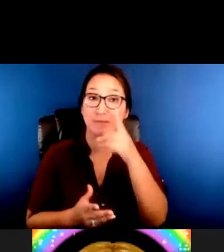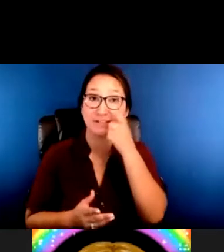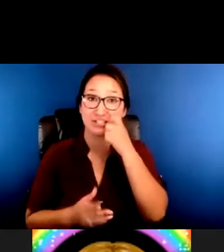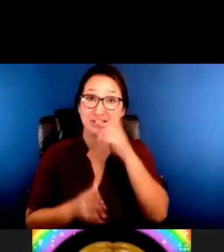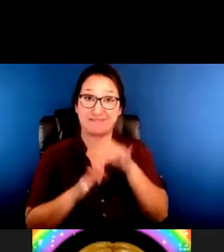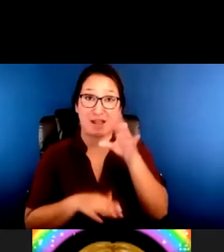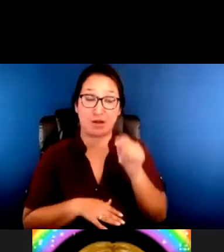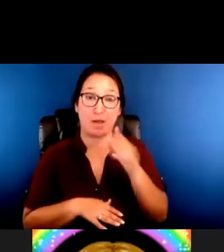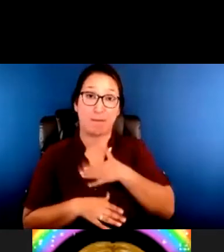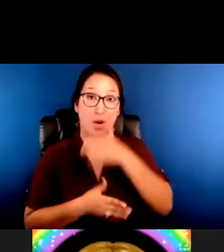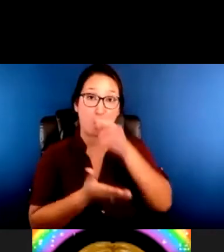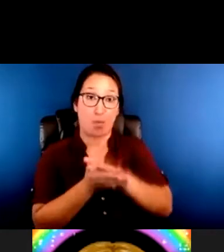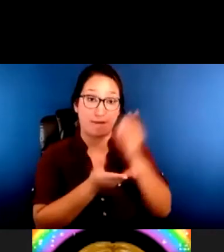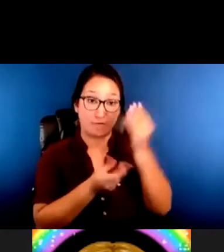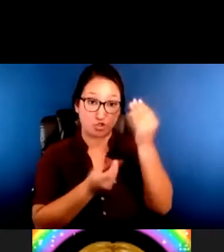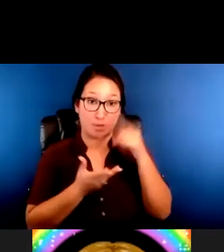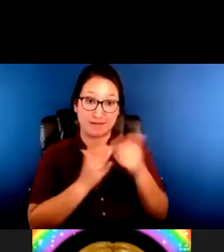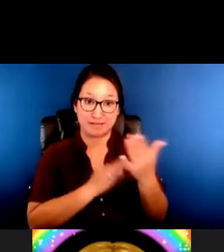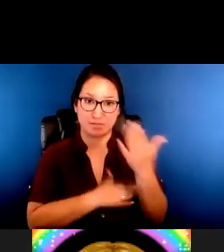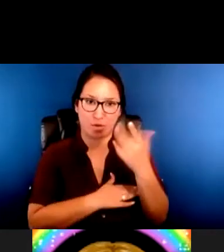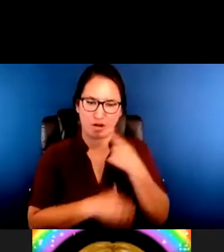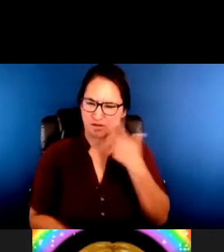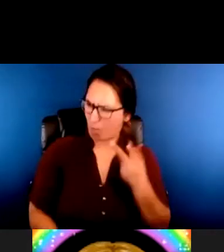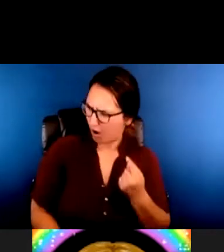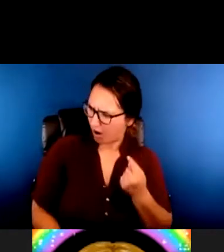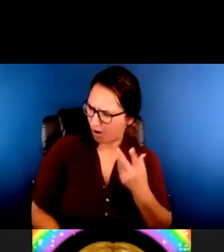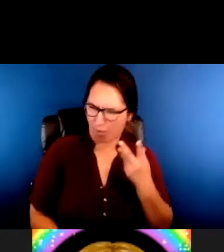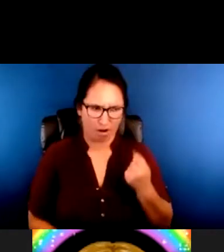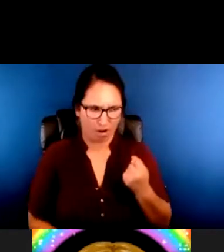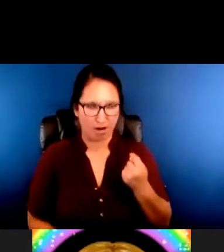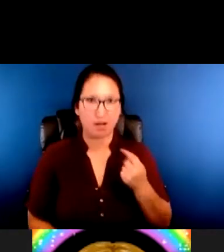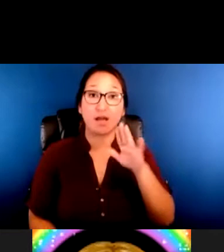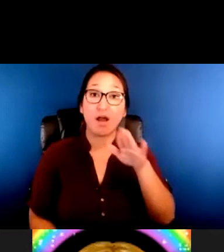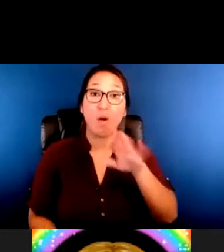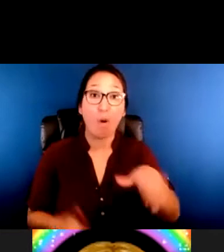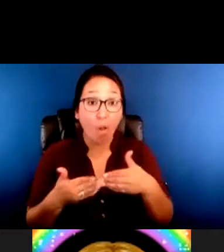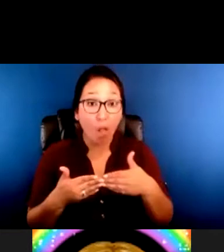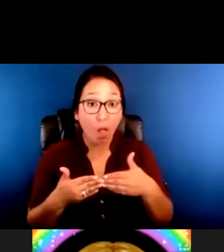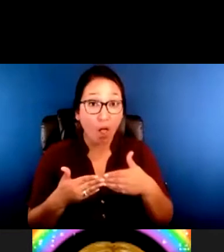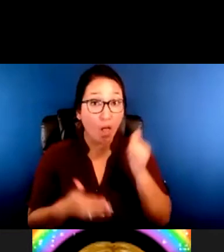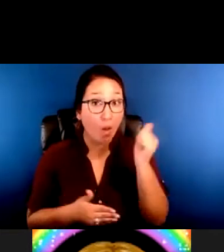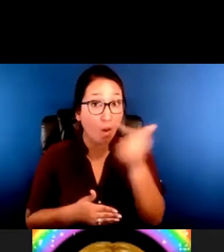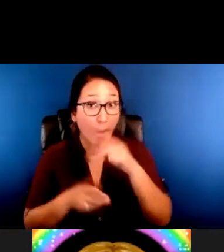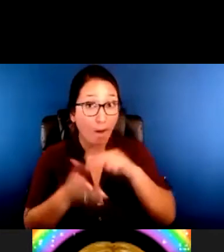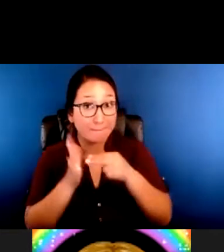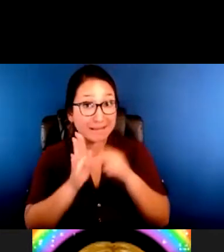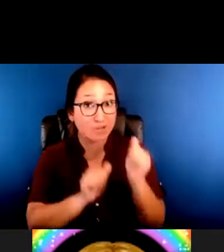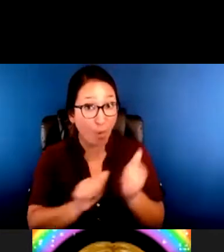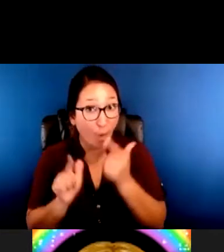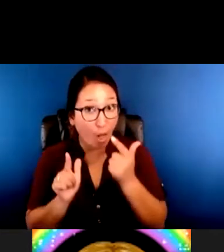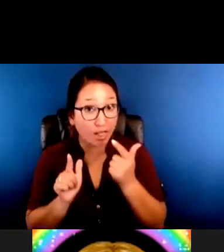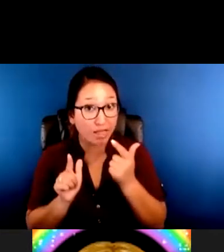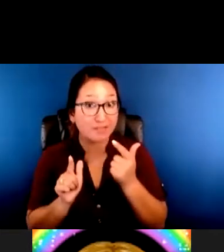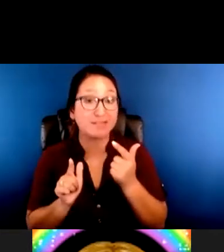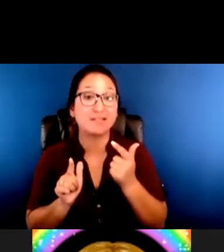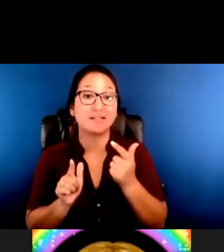me this morning, and I was like, say what? Say what? All means all? Okay. I don't know